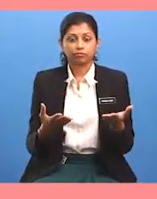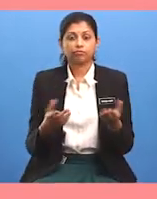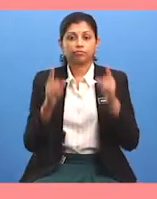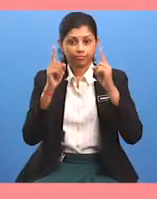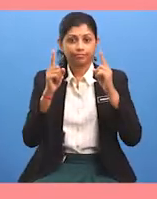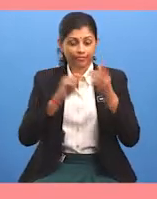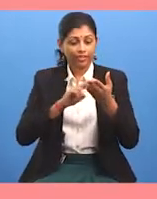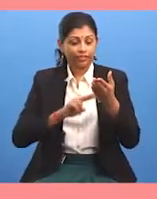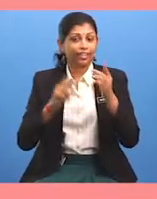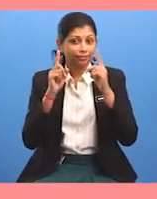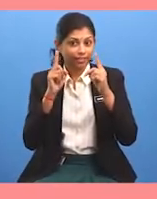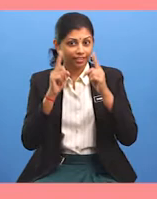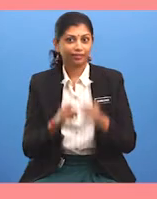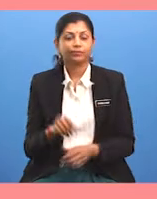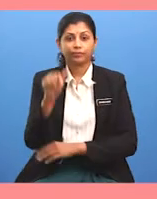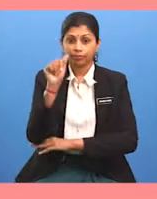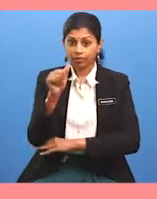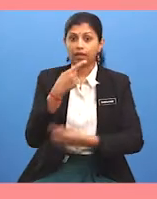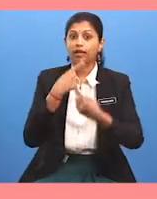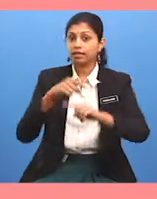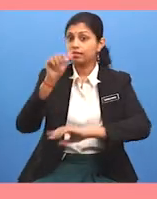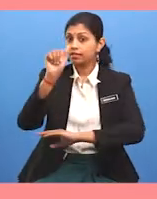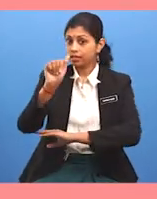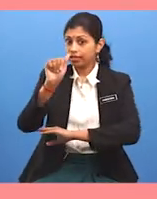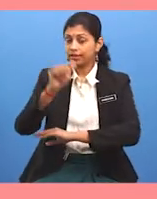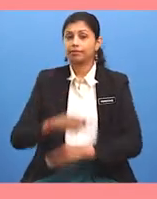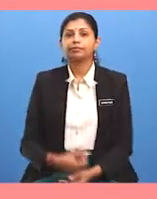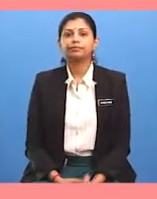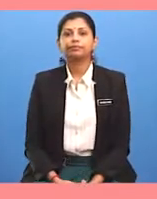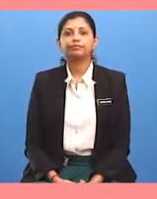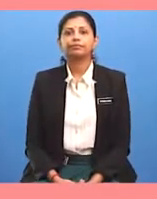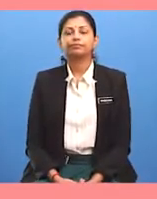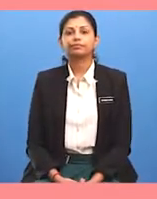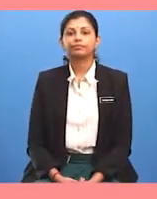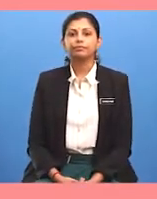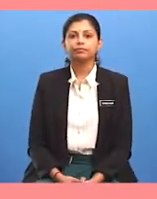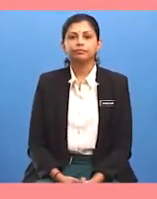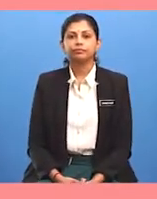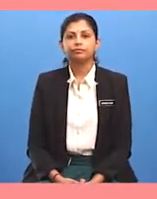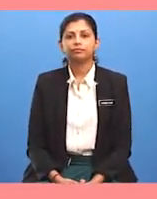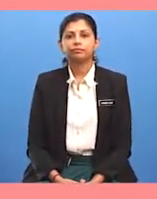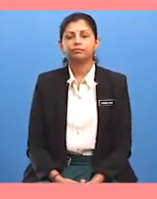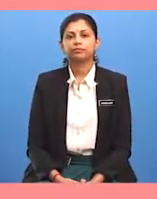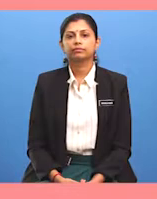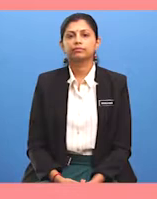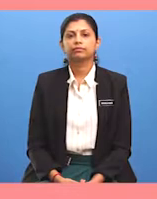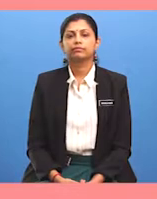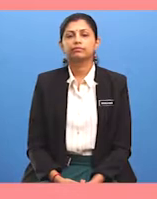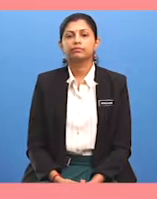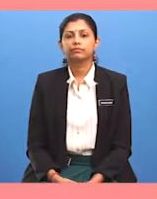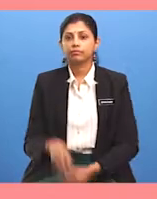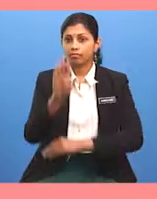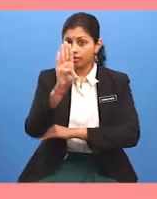work? A. He was a child prodigy. B. His success came